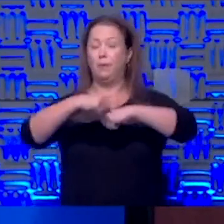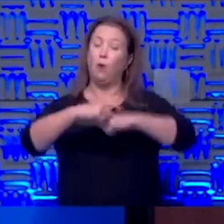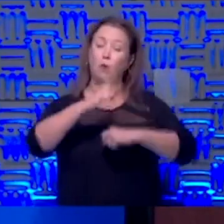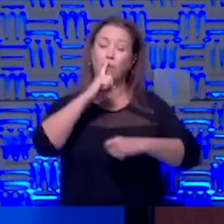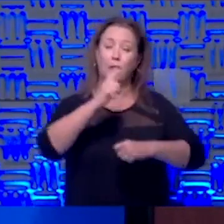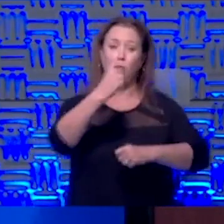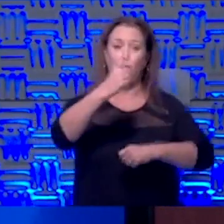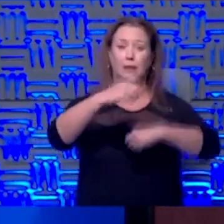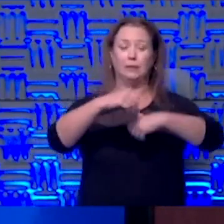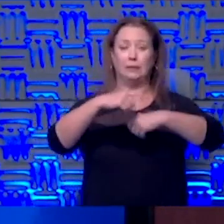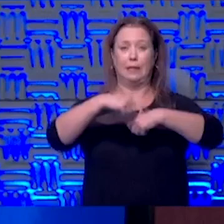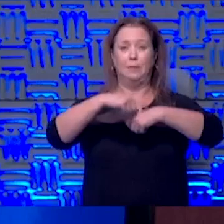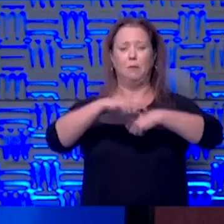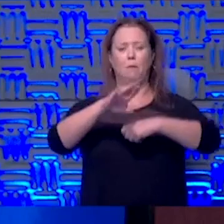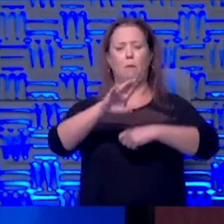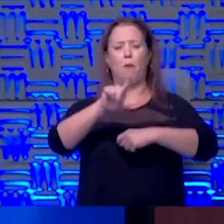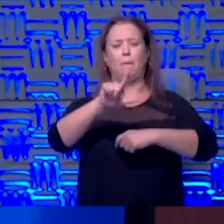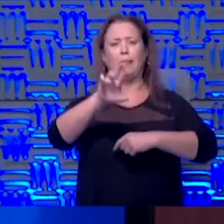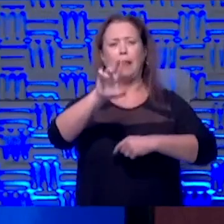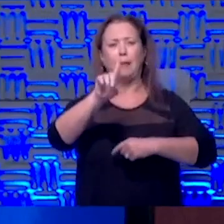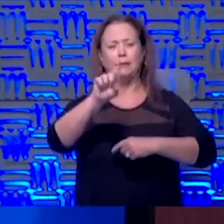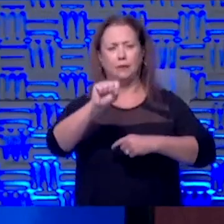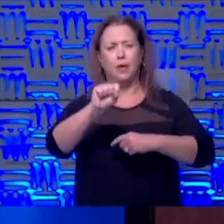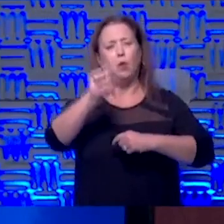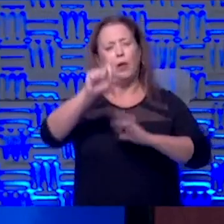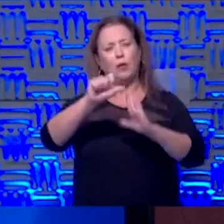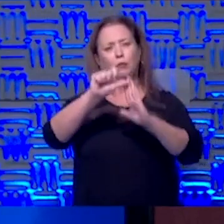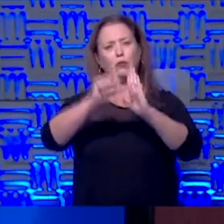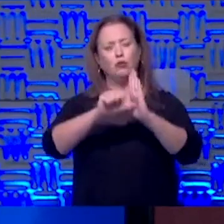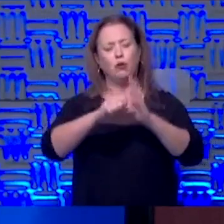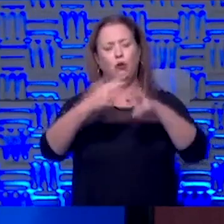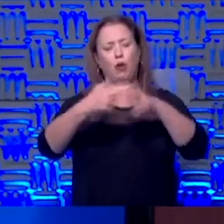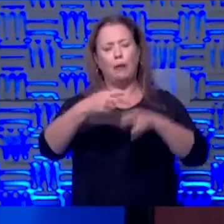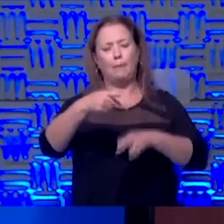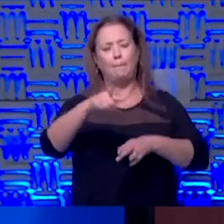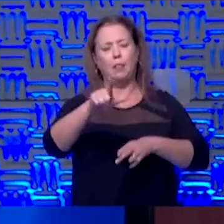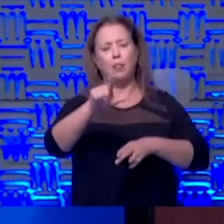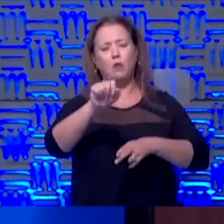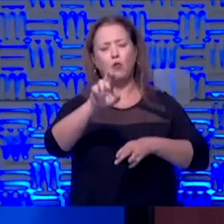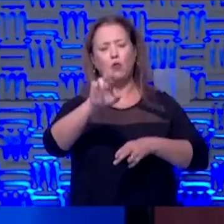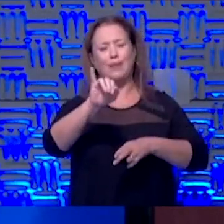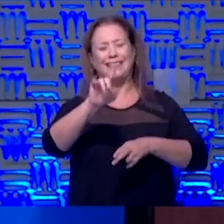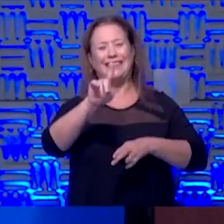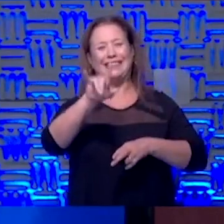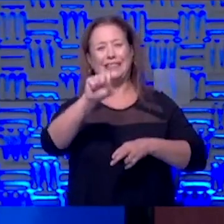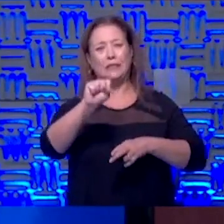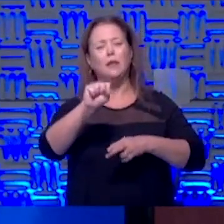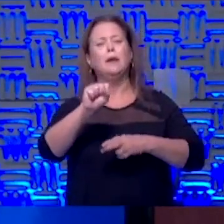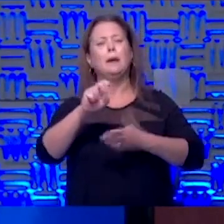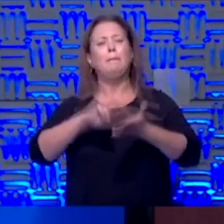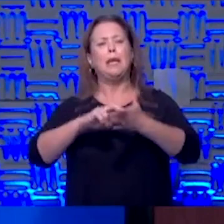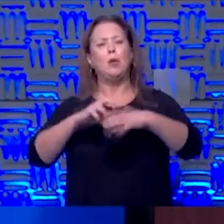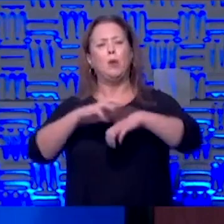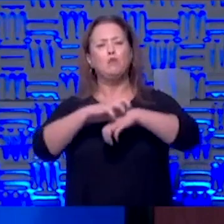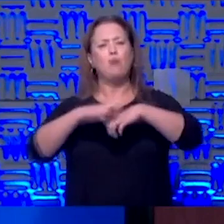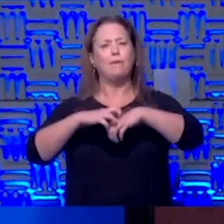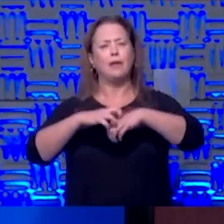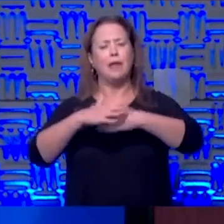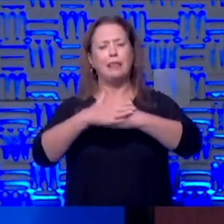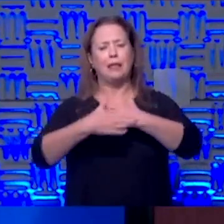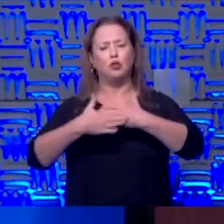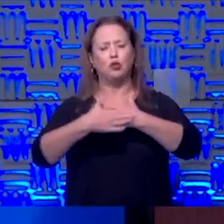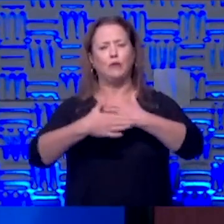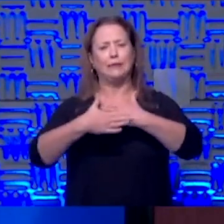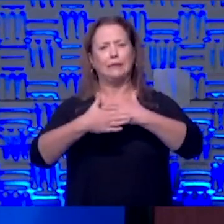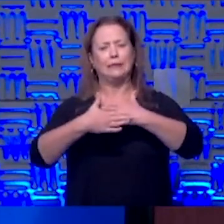and that there are more blebs or different things, we can do a procedure called pleurodesis, which we go in and we roughen the surface of the lung, and it makes it